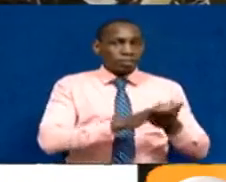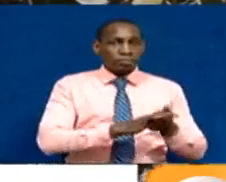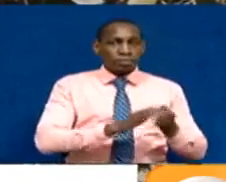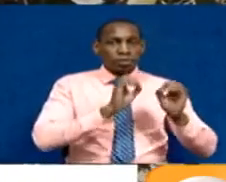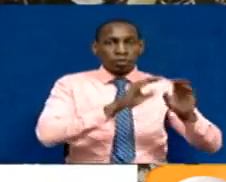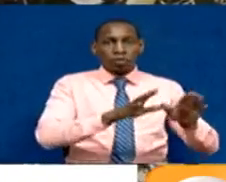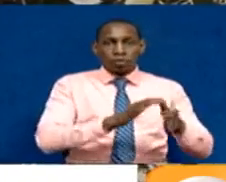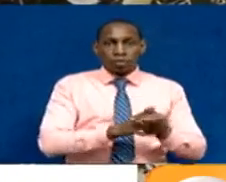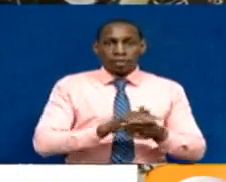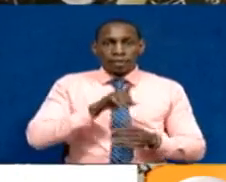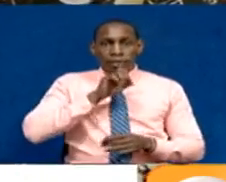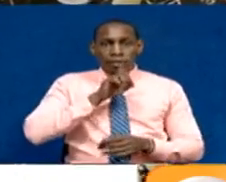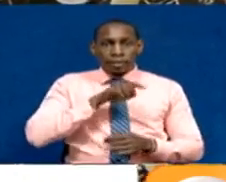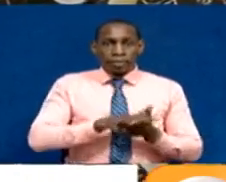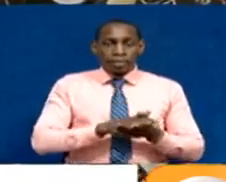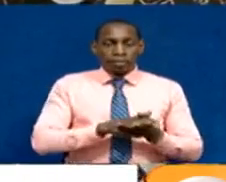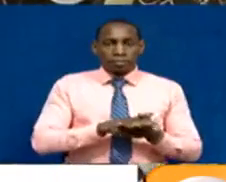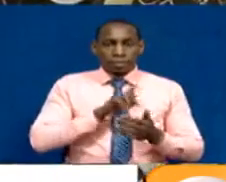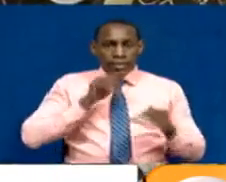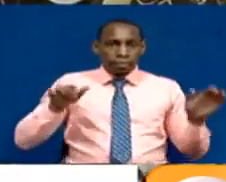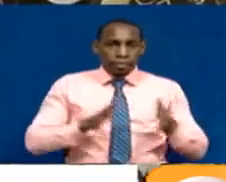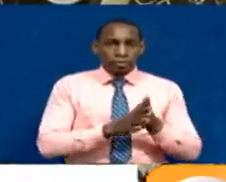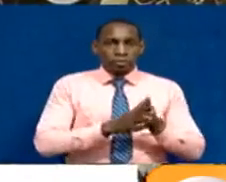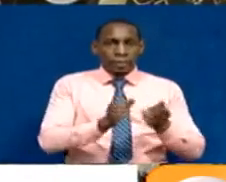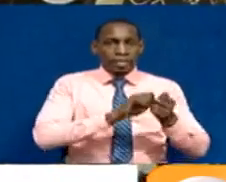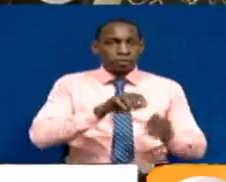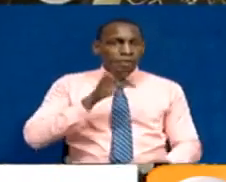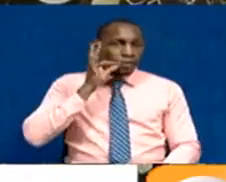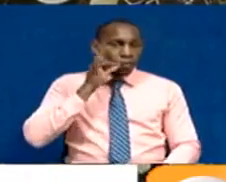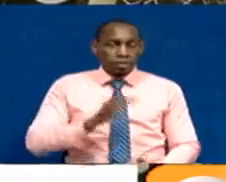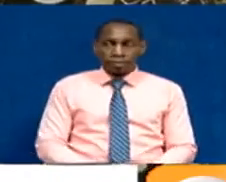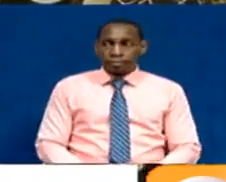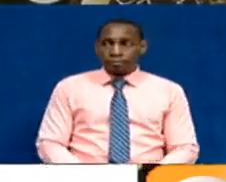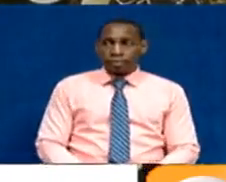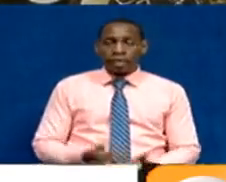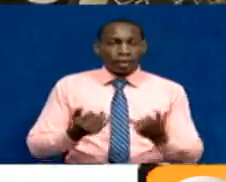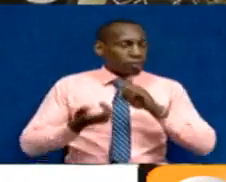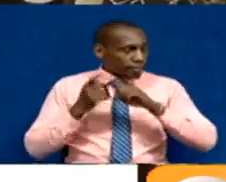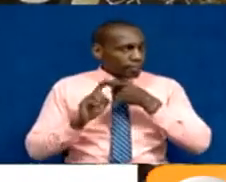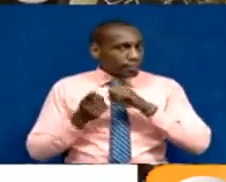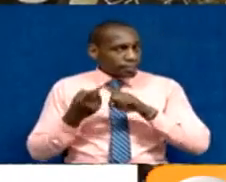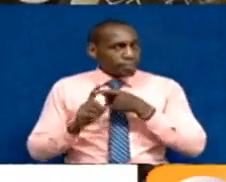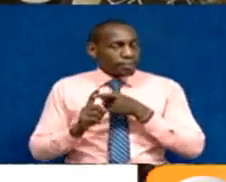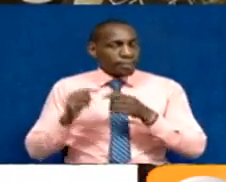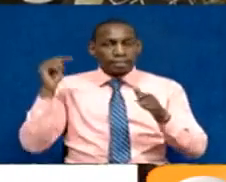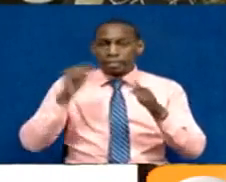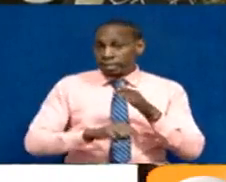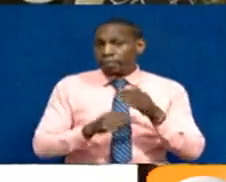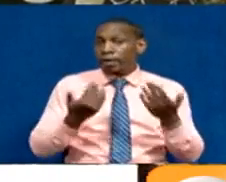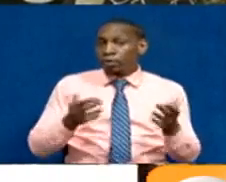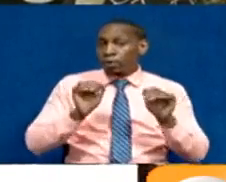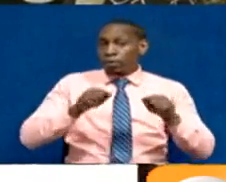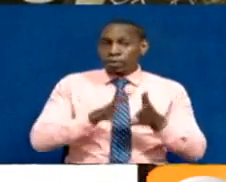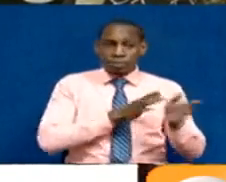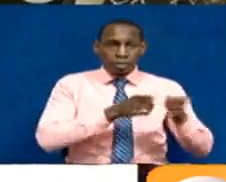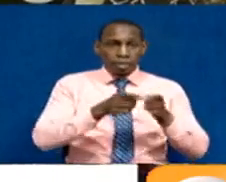the birds have already spoiled the rest of the fruits. Yeah, I had to think on how I